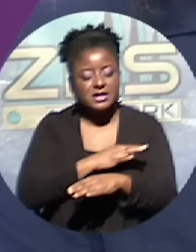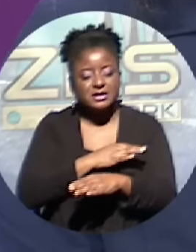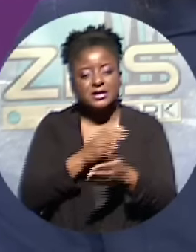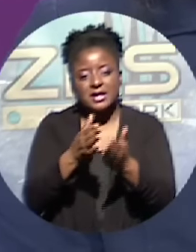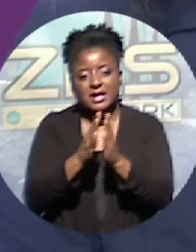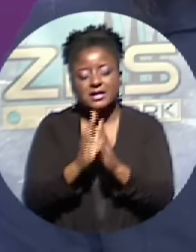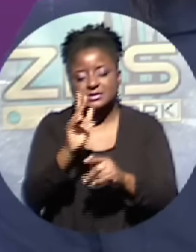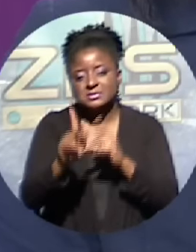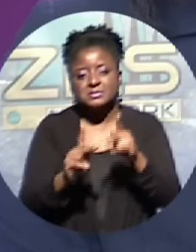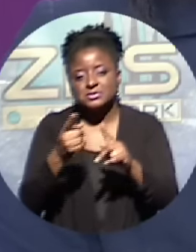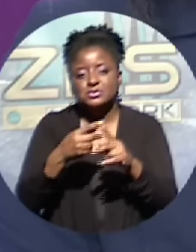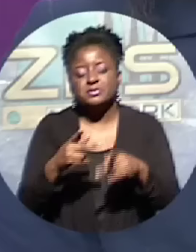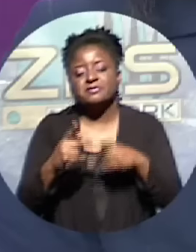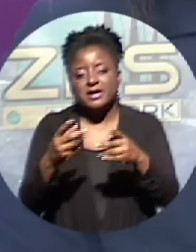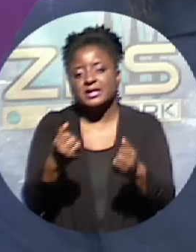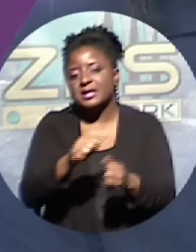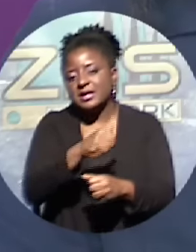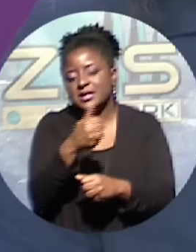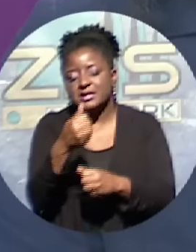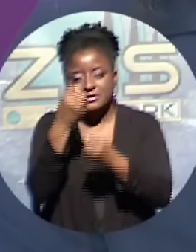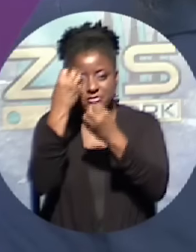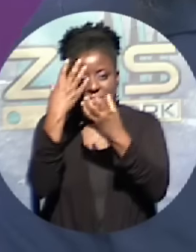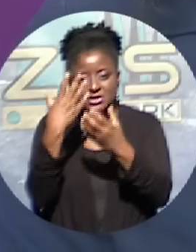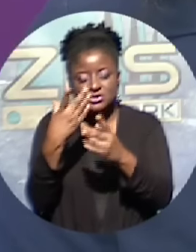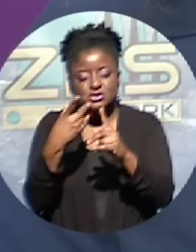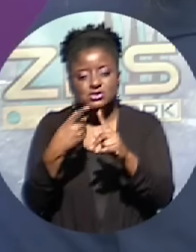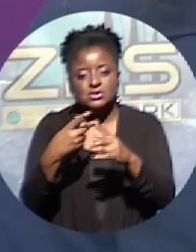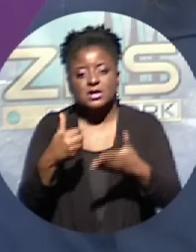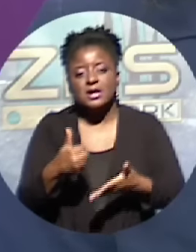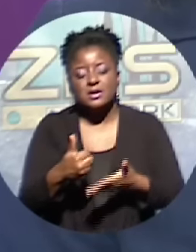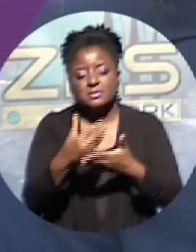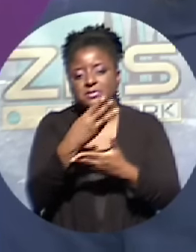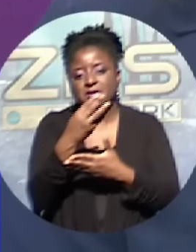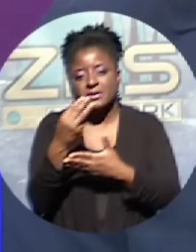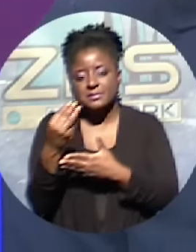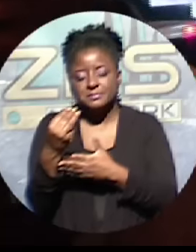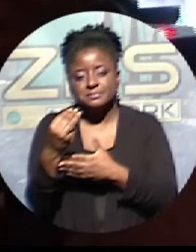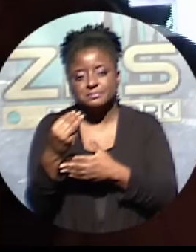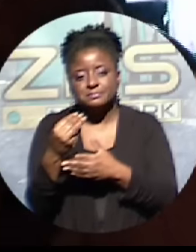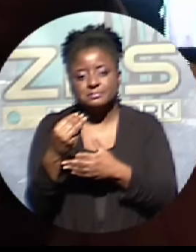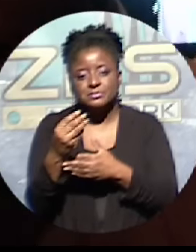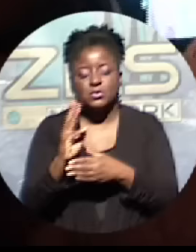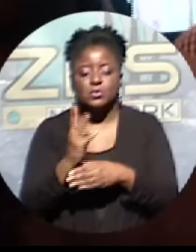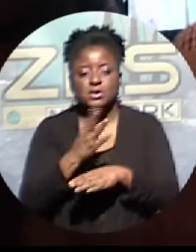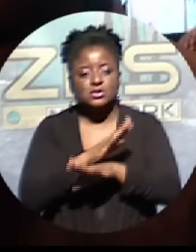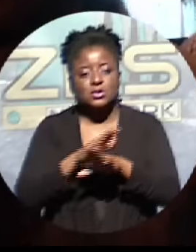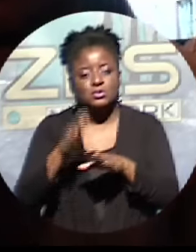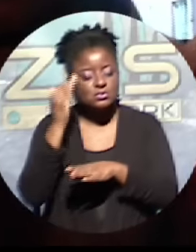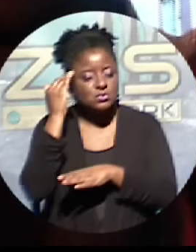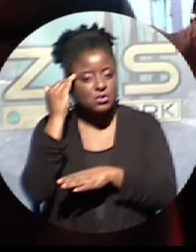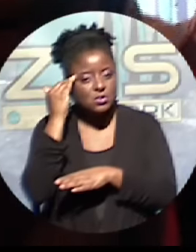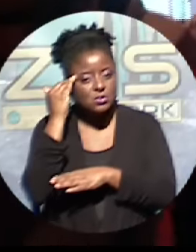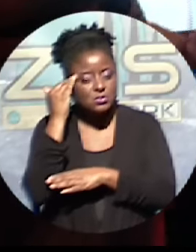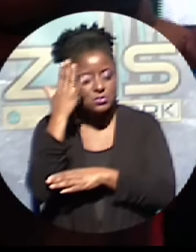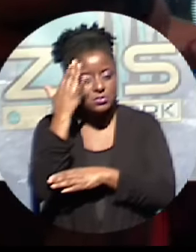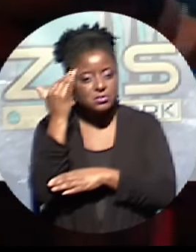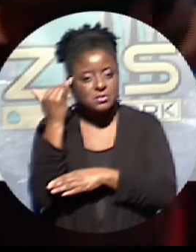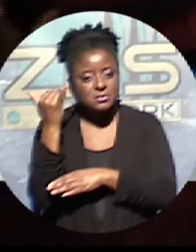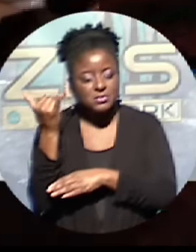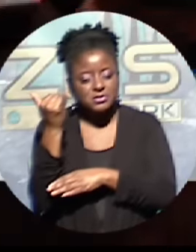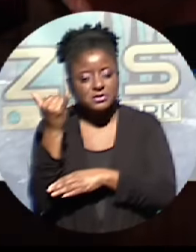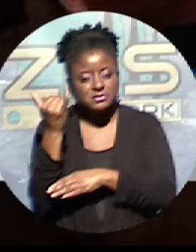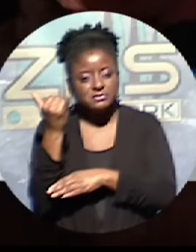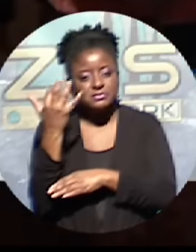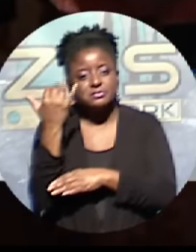any information they may have to help them to solve this latest case. We don't know the motive as at this